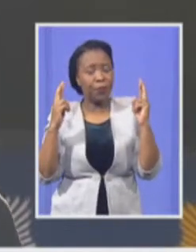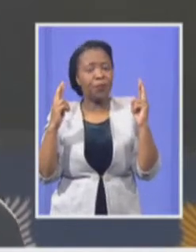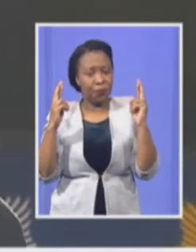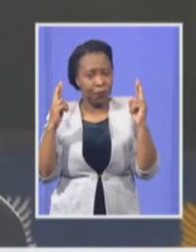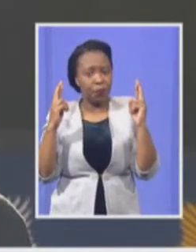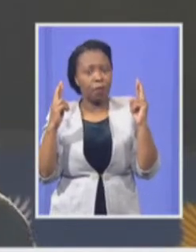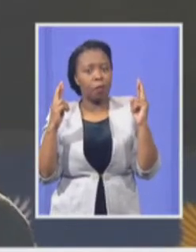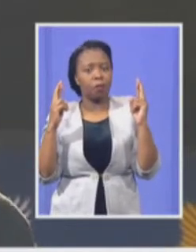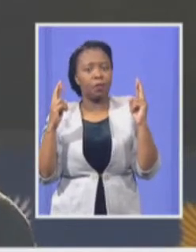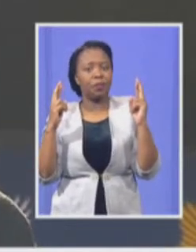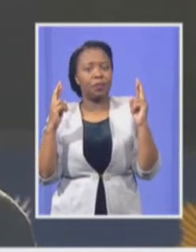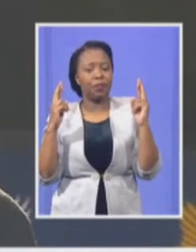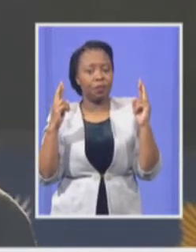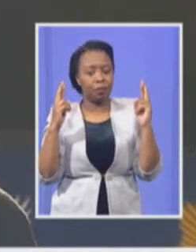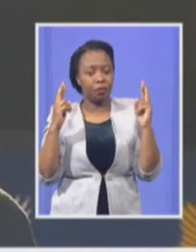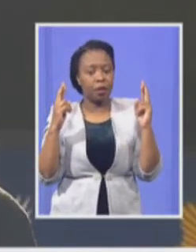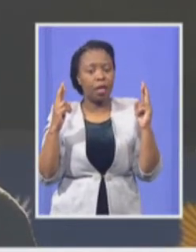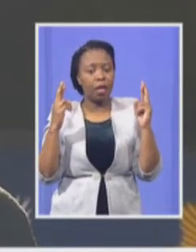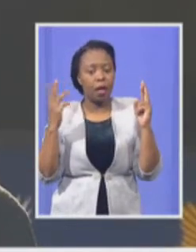sesilitholile